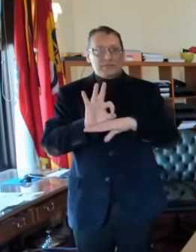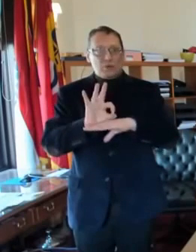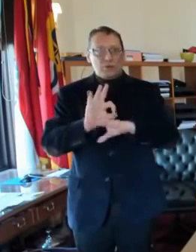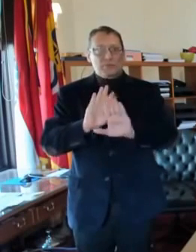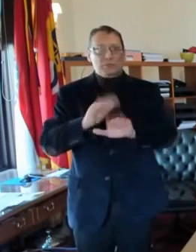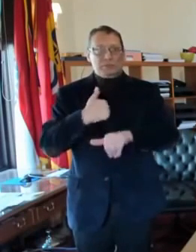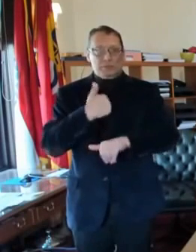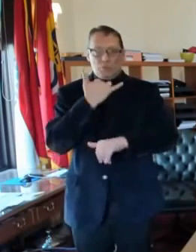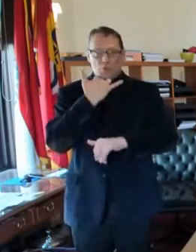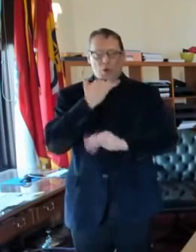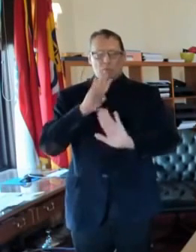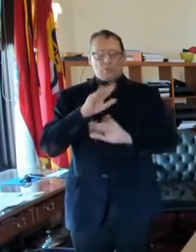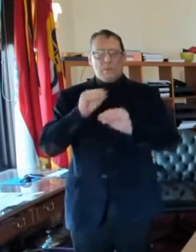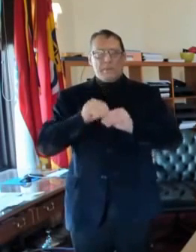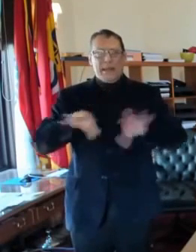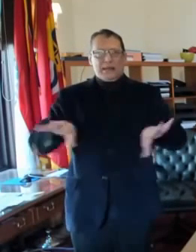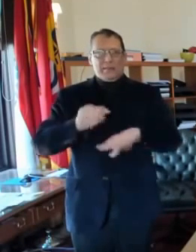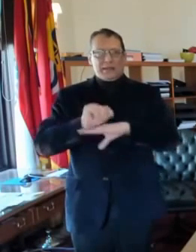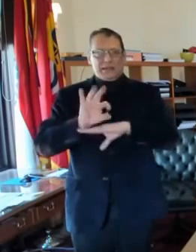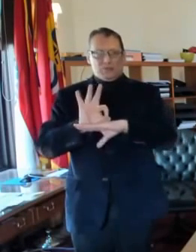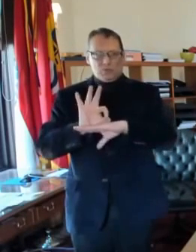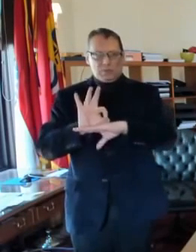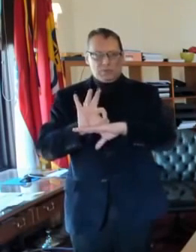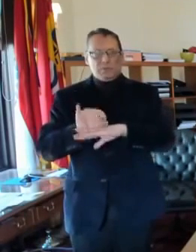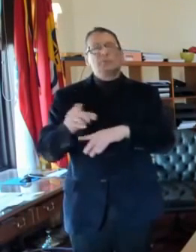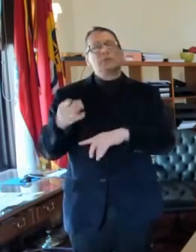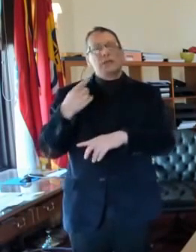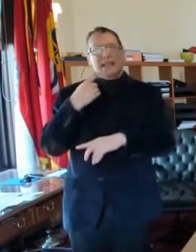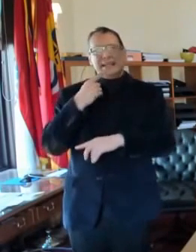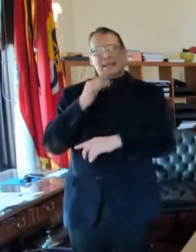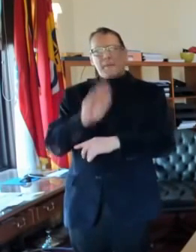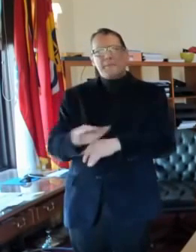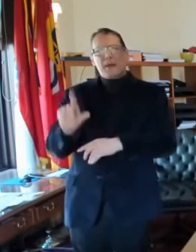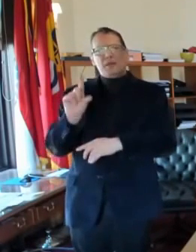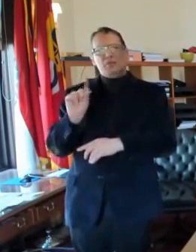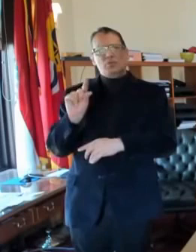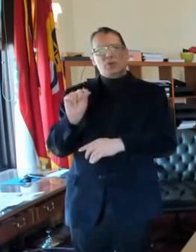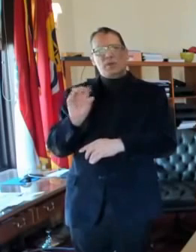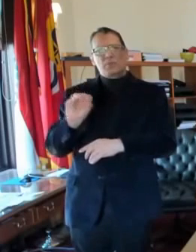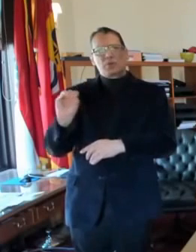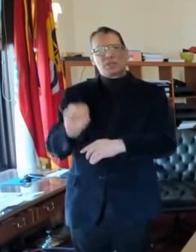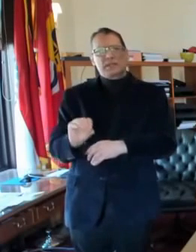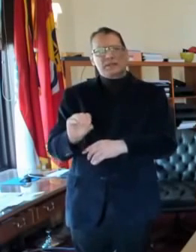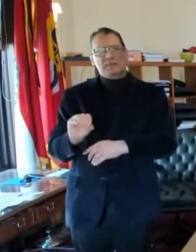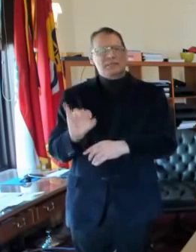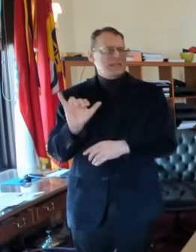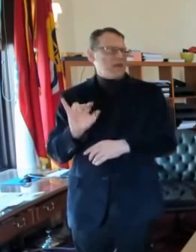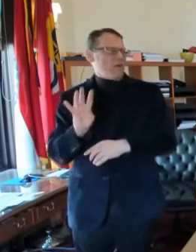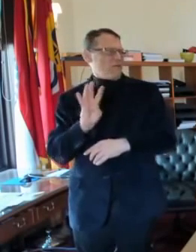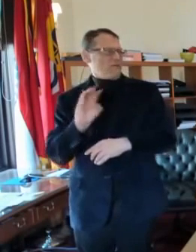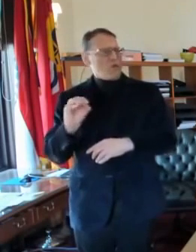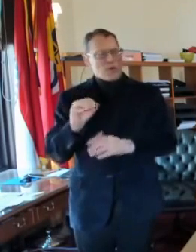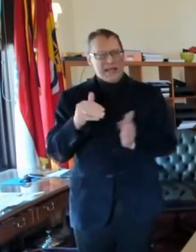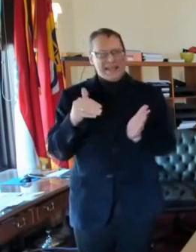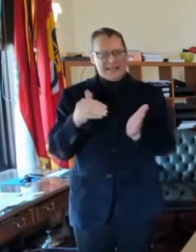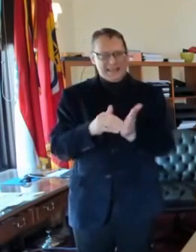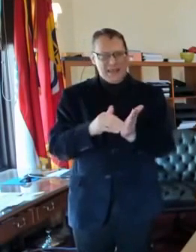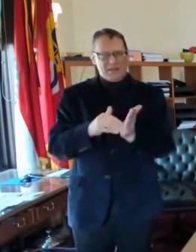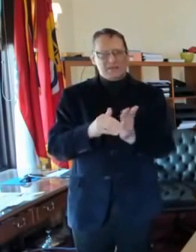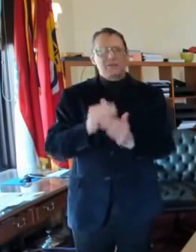me, they have estimated that probably around 20% of those people, so another 40,000 people, would